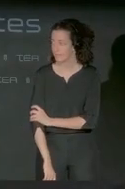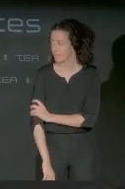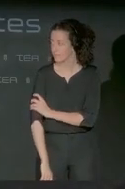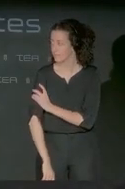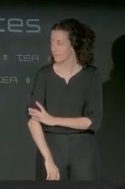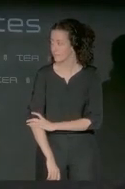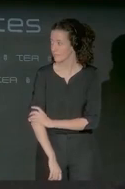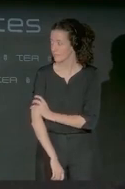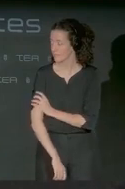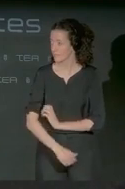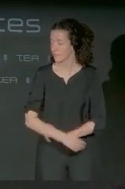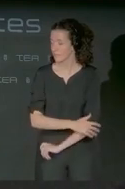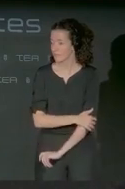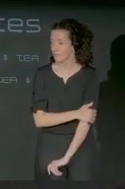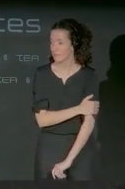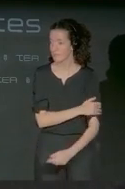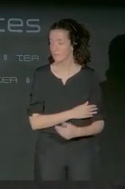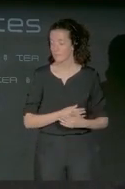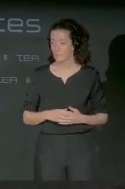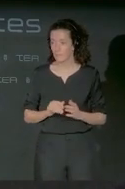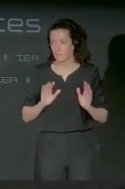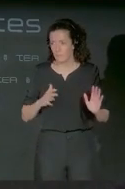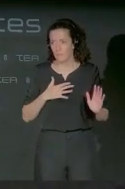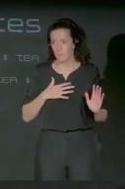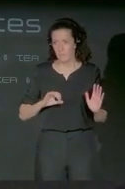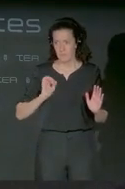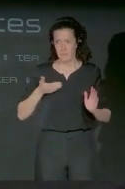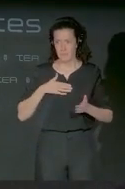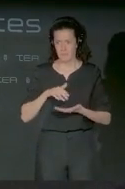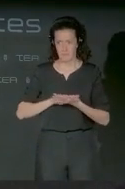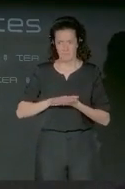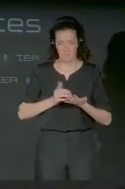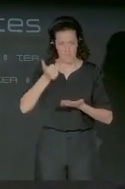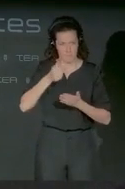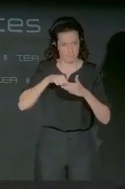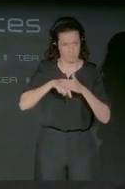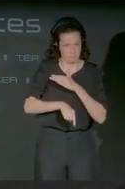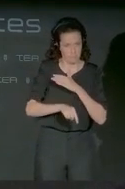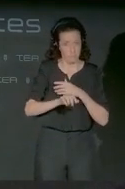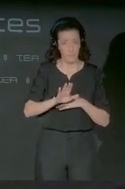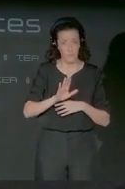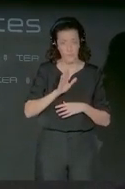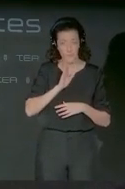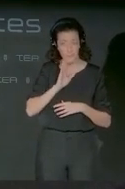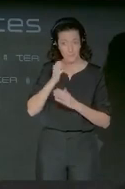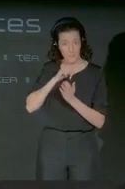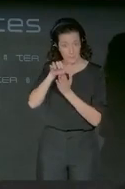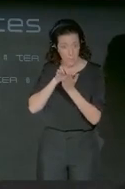the report that we saw earlier, the recommendations, are there any recommendations